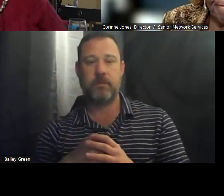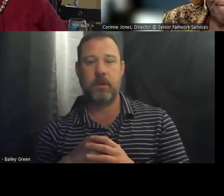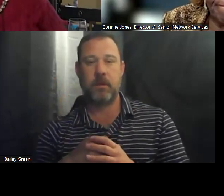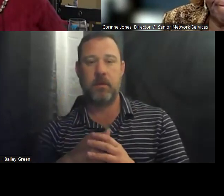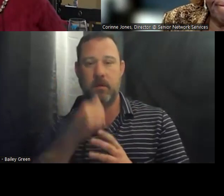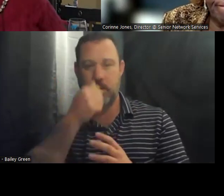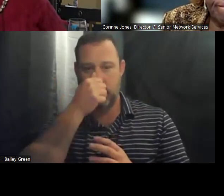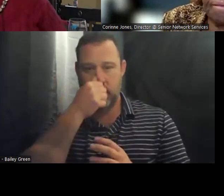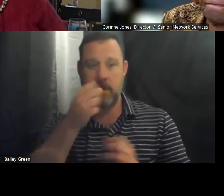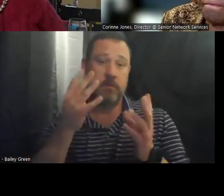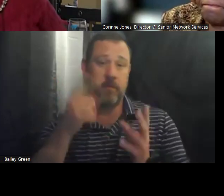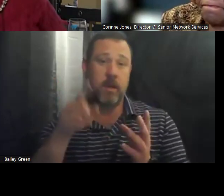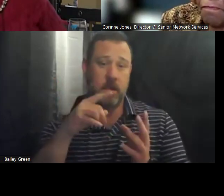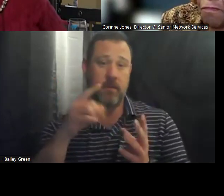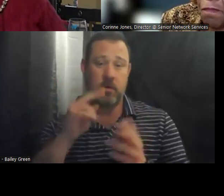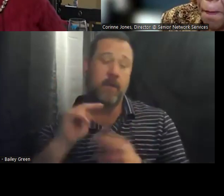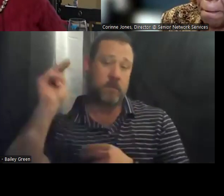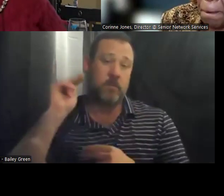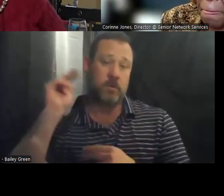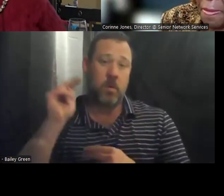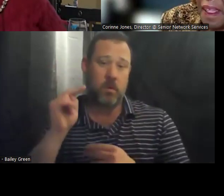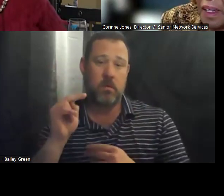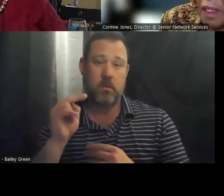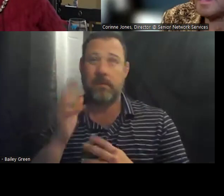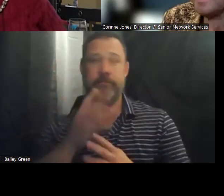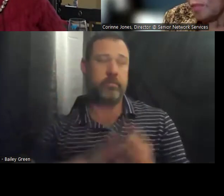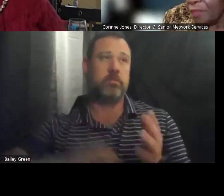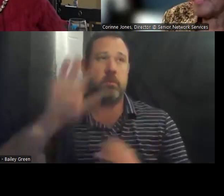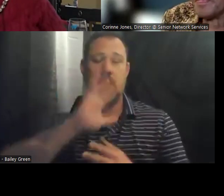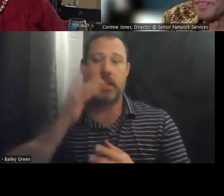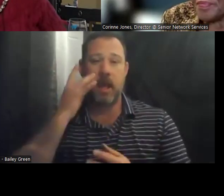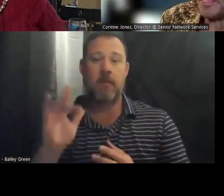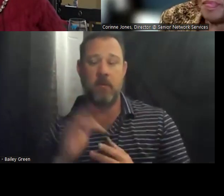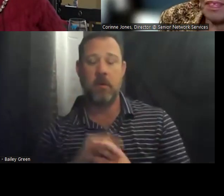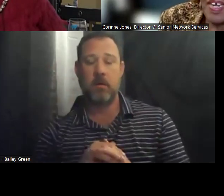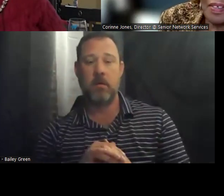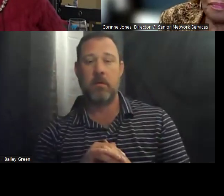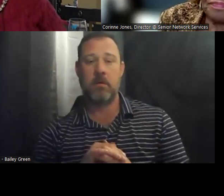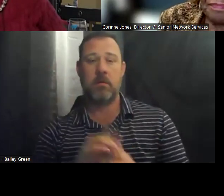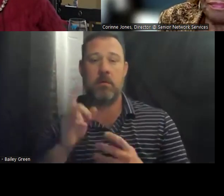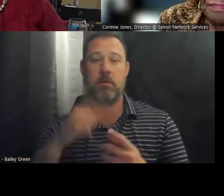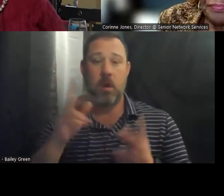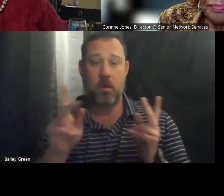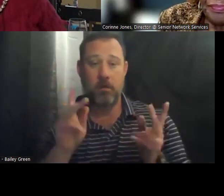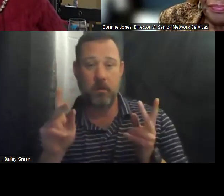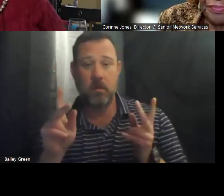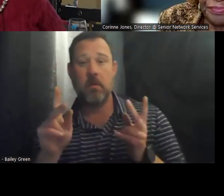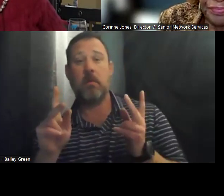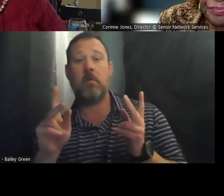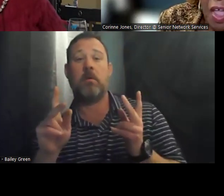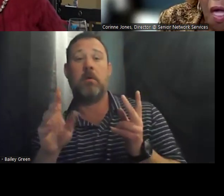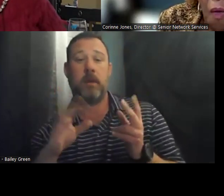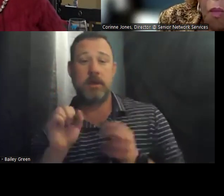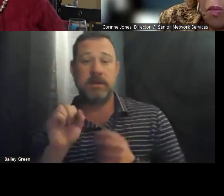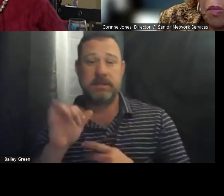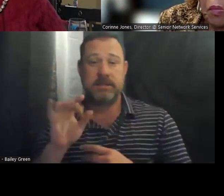And as many of you probably up north can well, all over across California can attest to. And so with our people being on Section 8